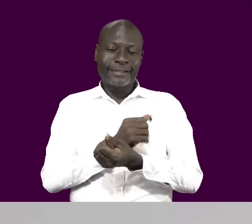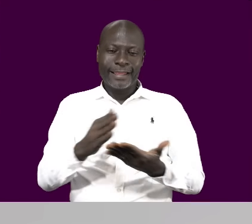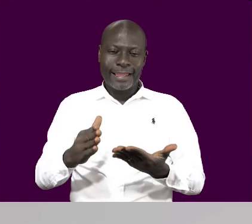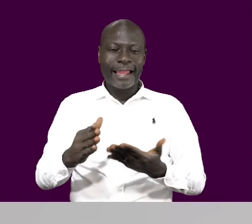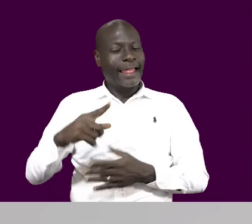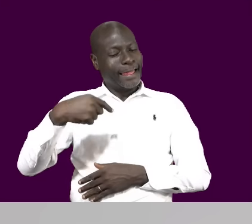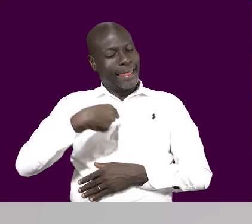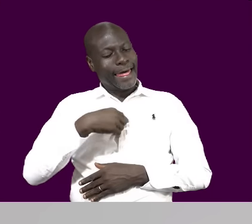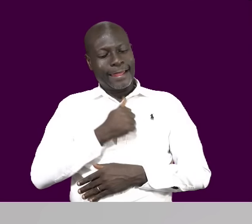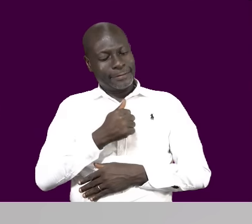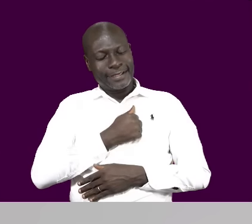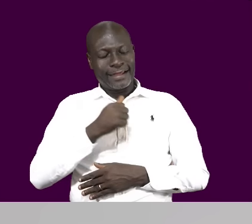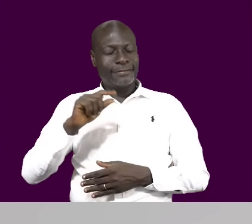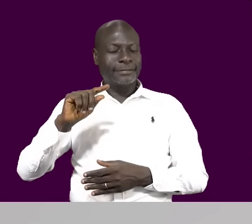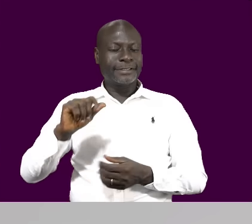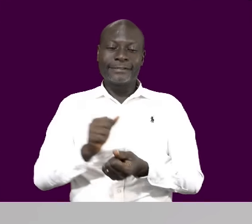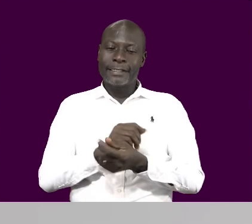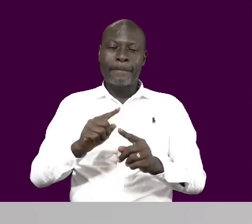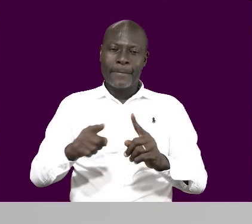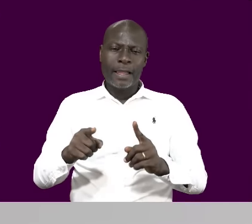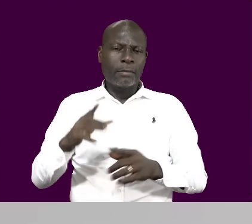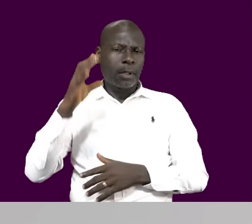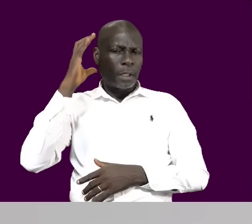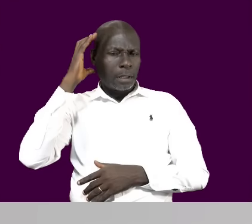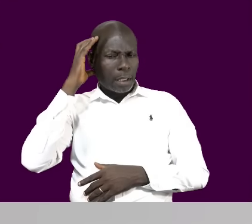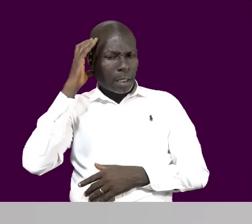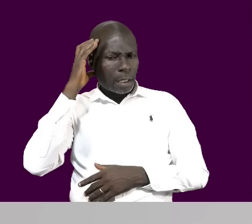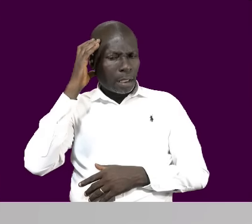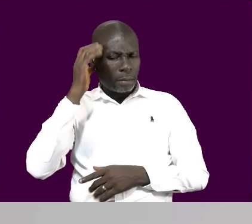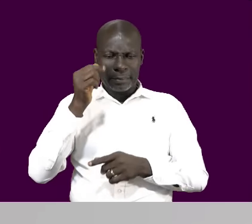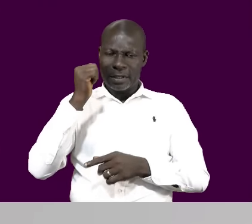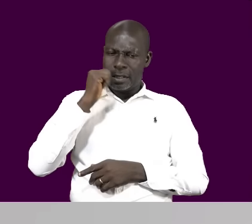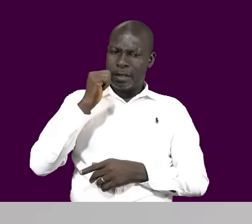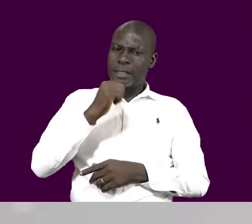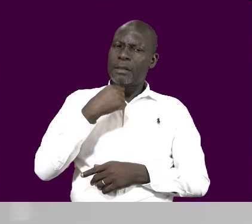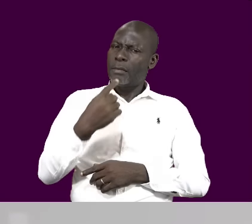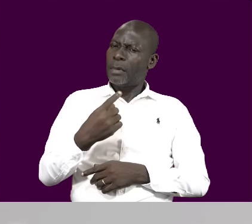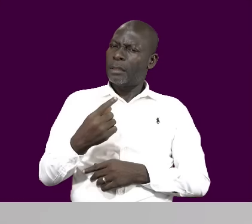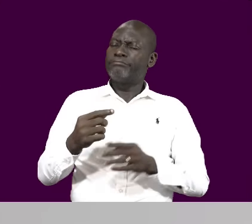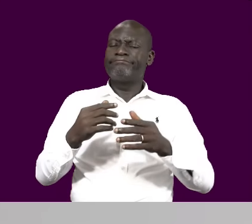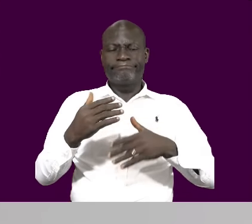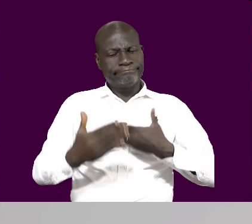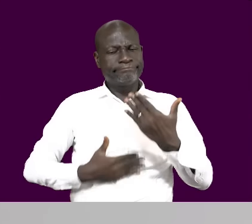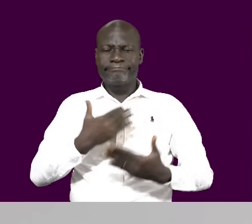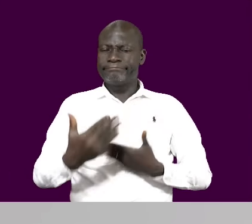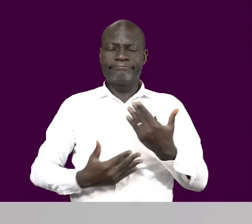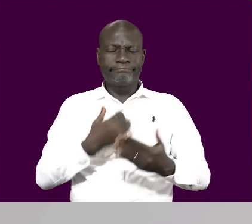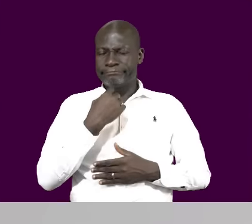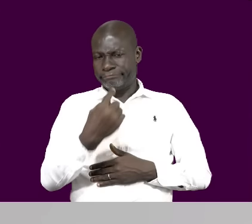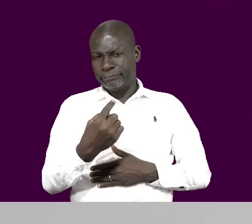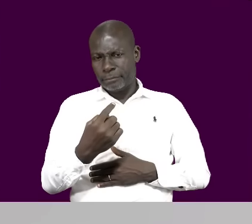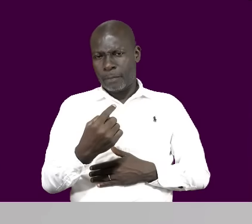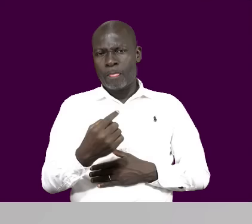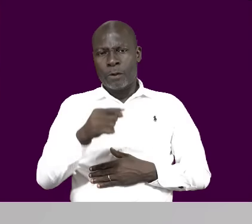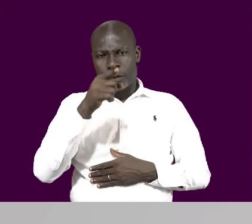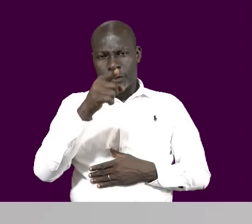onwani ho animu ase amete ensem afira baba wa no anoba no a na eya me anigesem papa paye wo